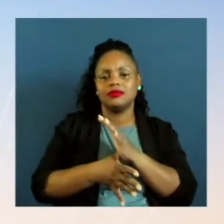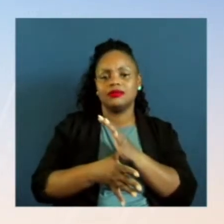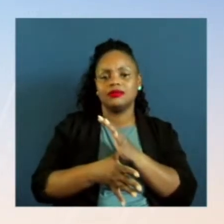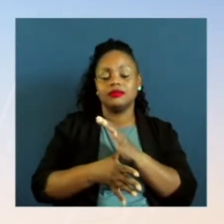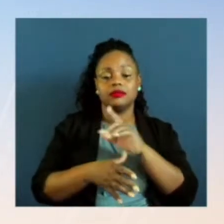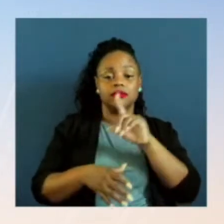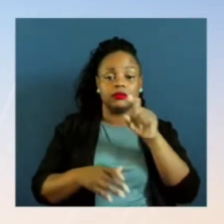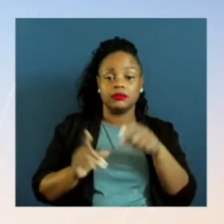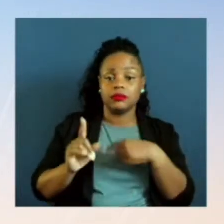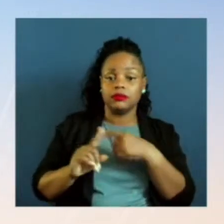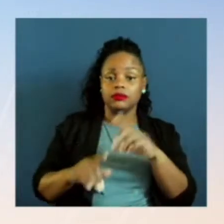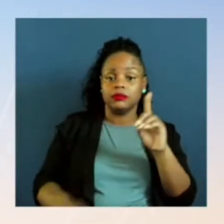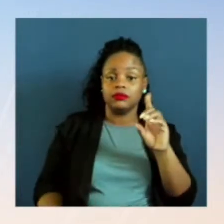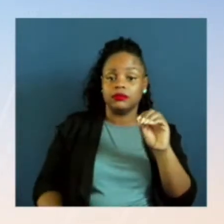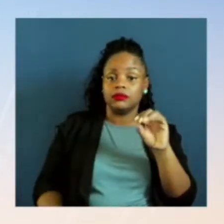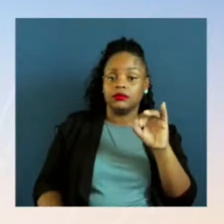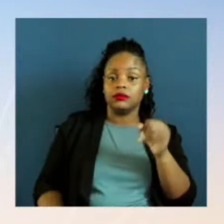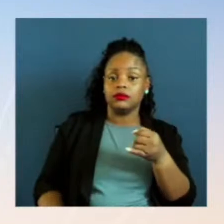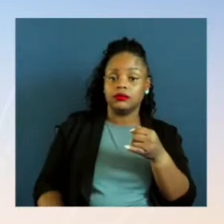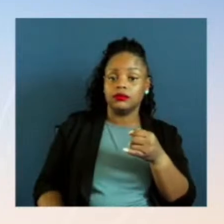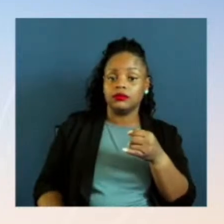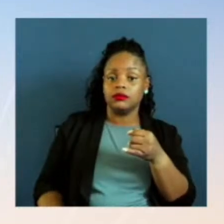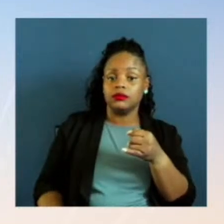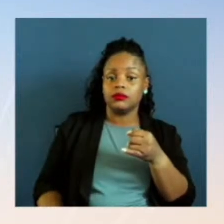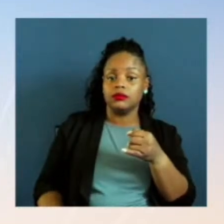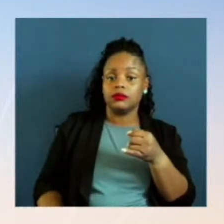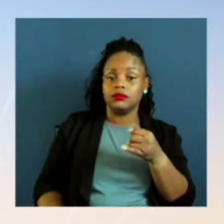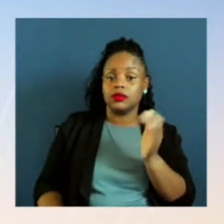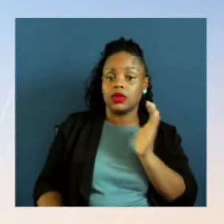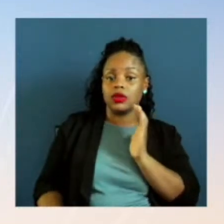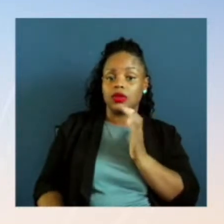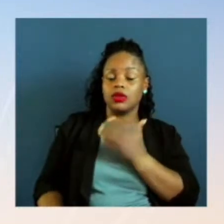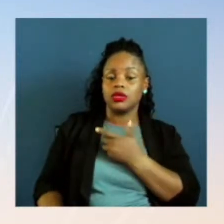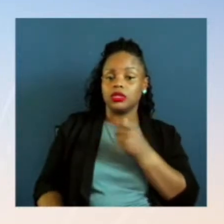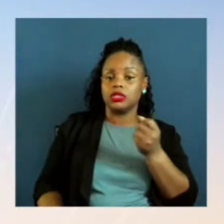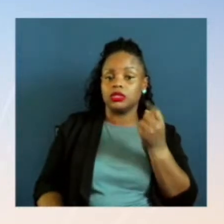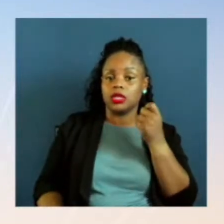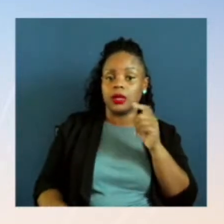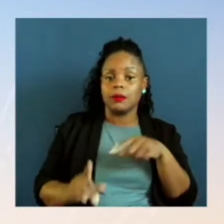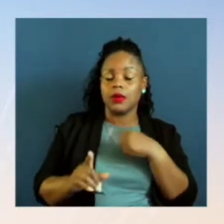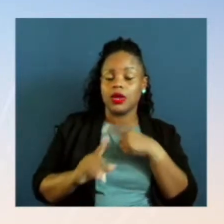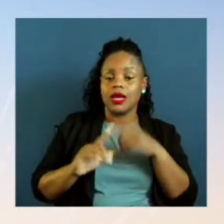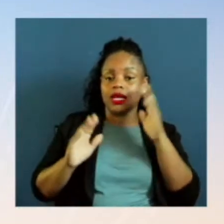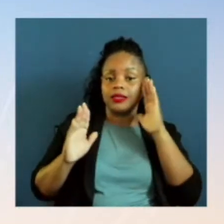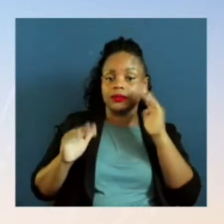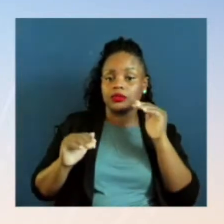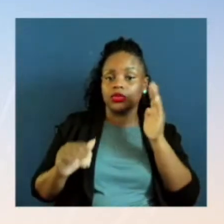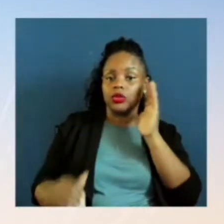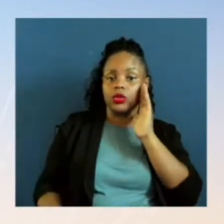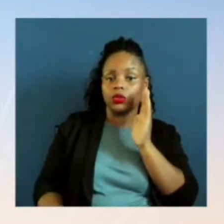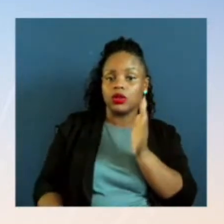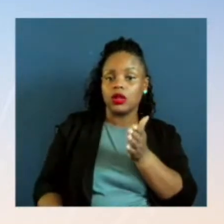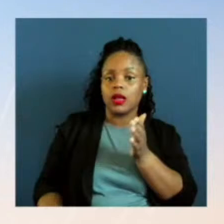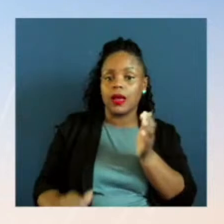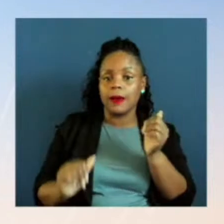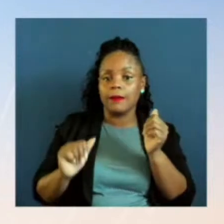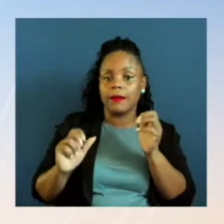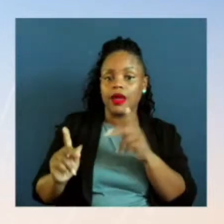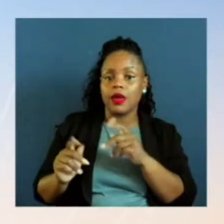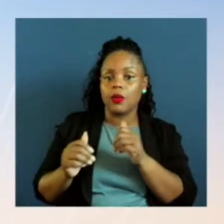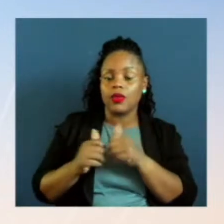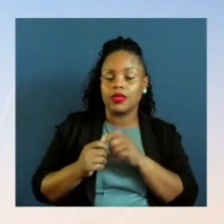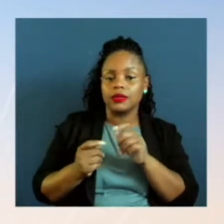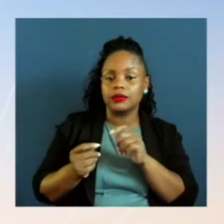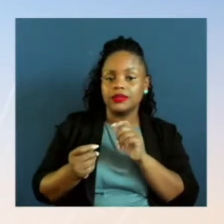we do, is the understanding or the expectation that they will actually come back with specific ideas, or is it possible that they